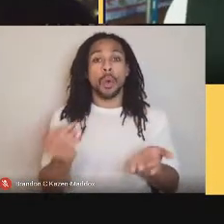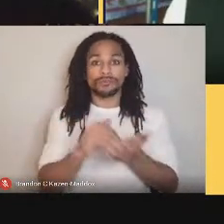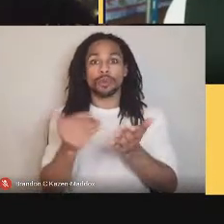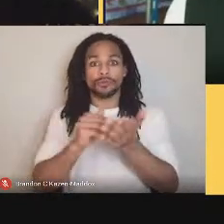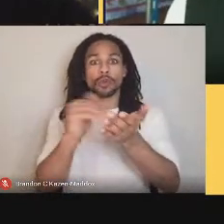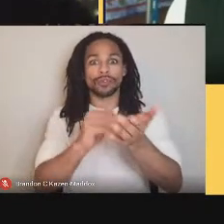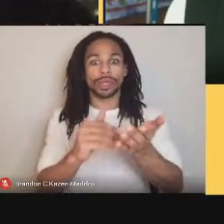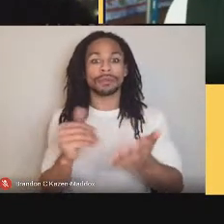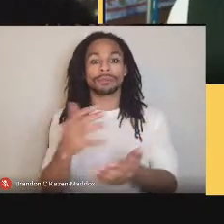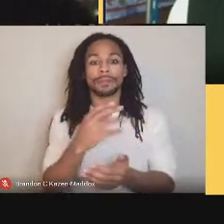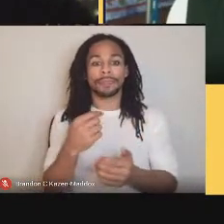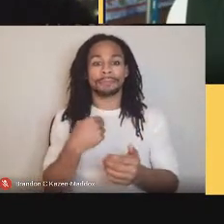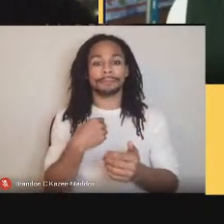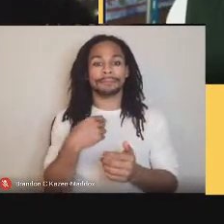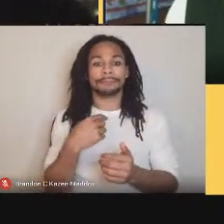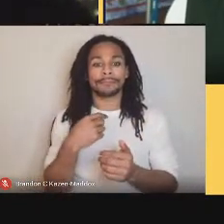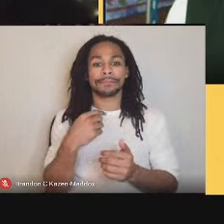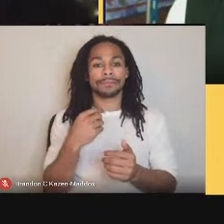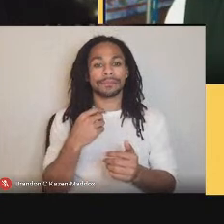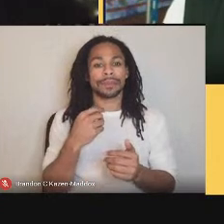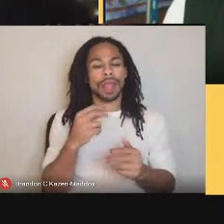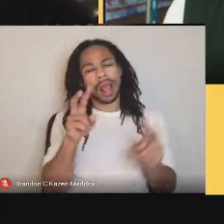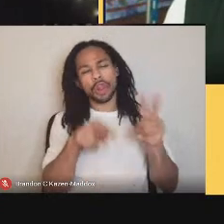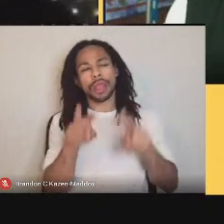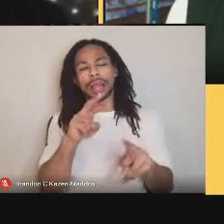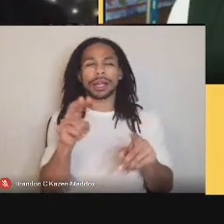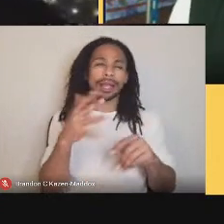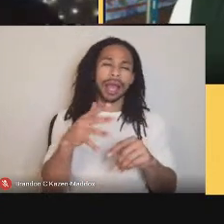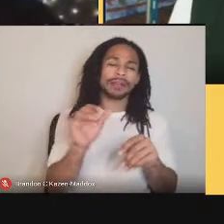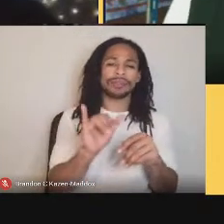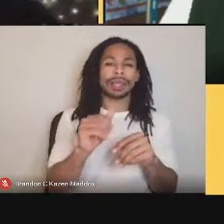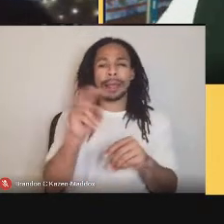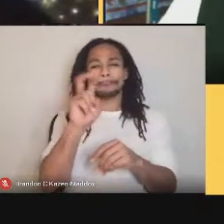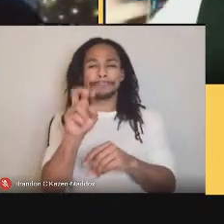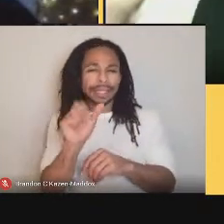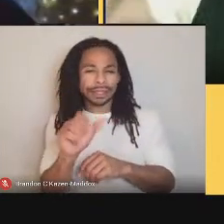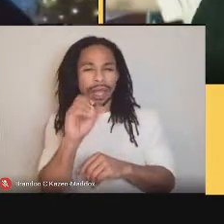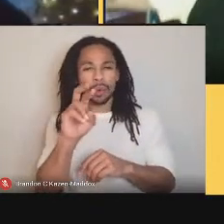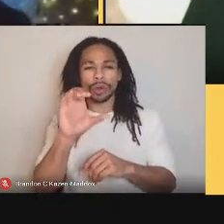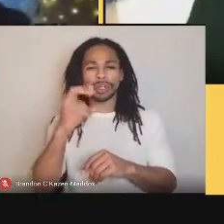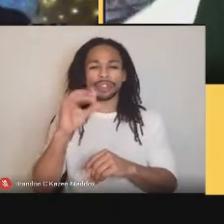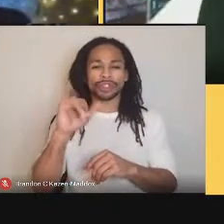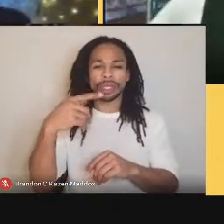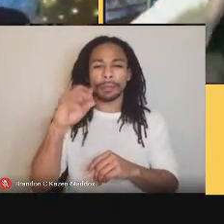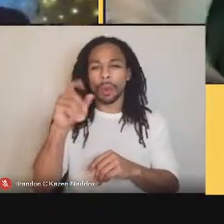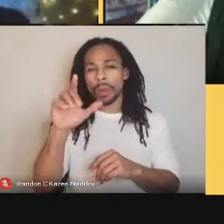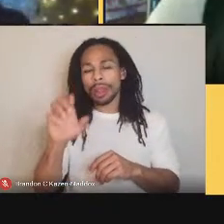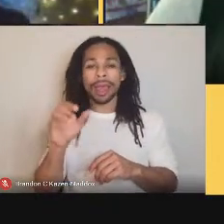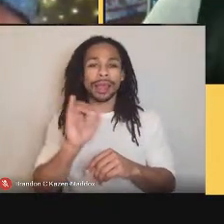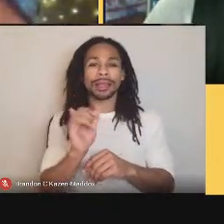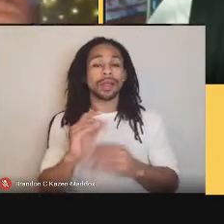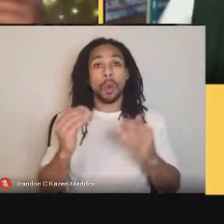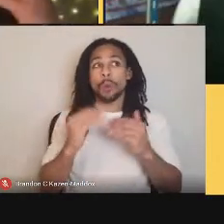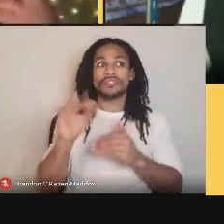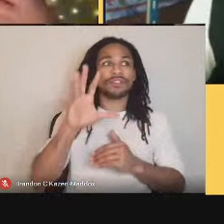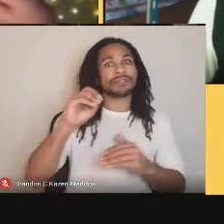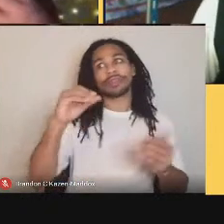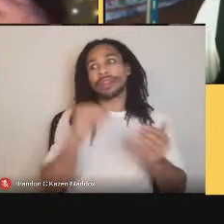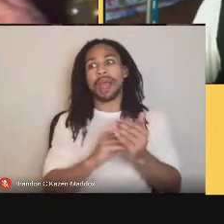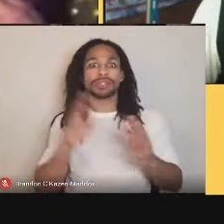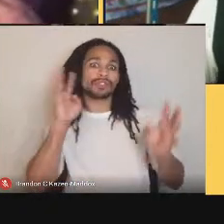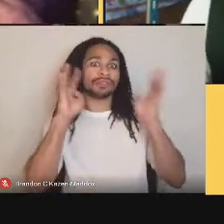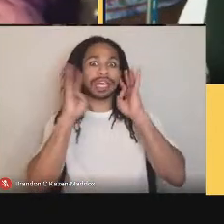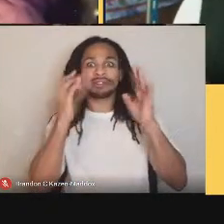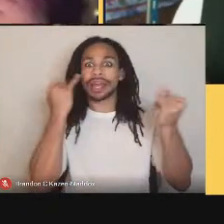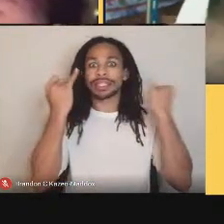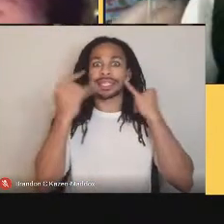like, you know, the Blaze Pizza or the Chipotle of scoring music, where it's like over 50,000 creative ideas you can come up with,